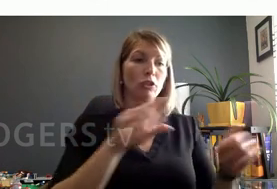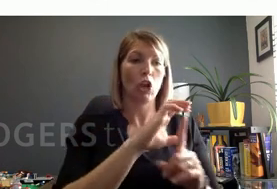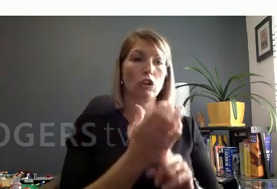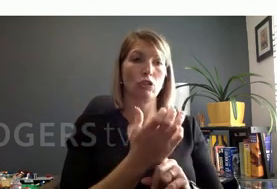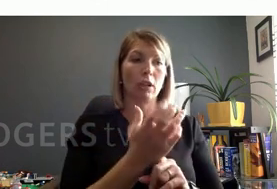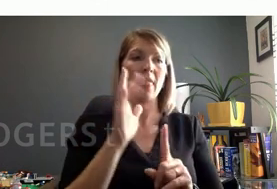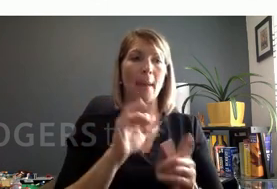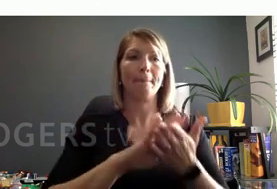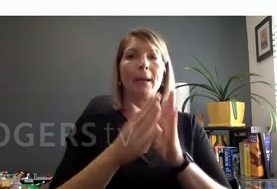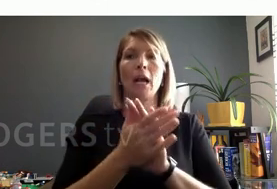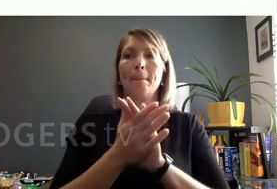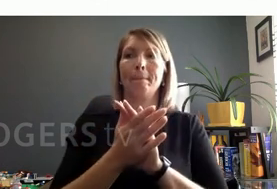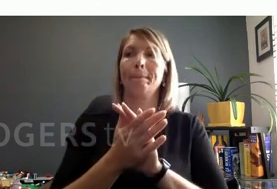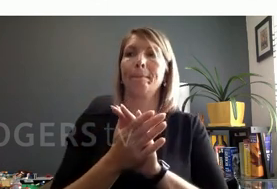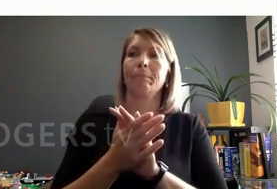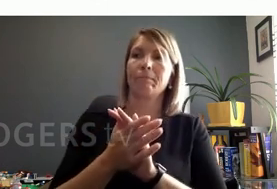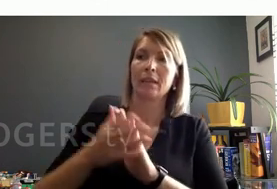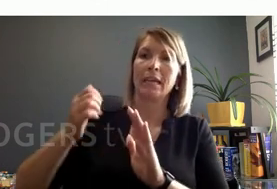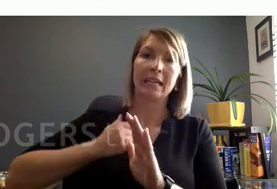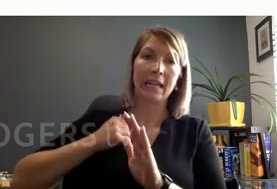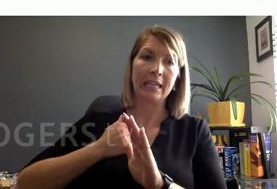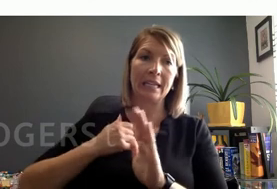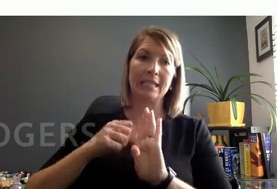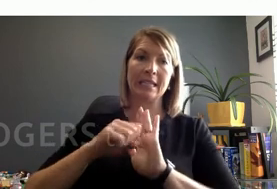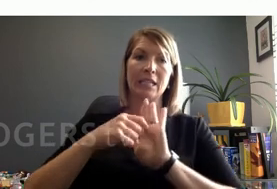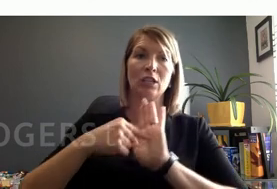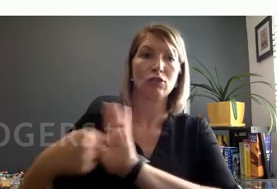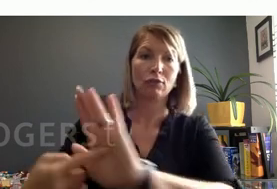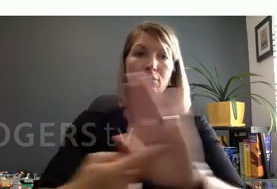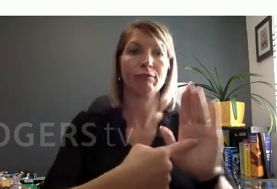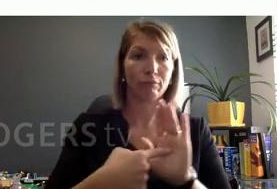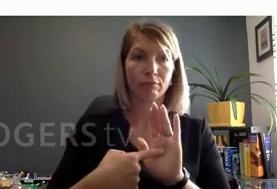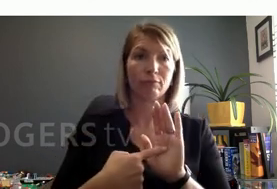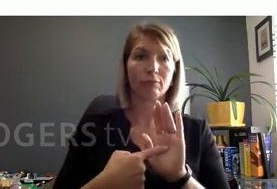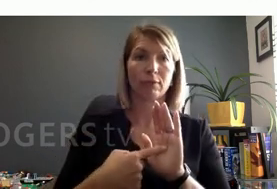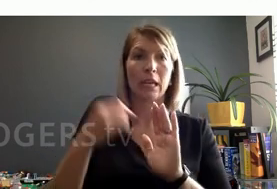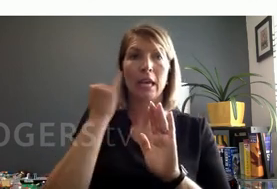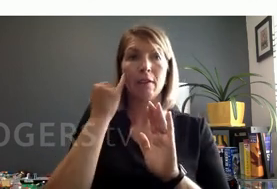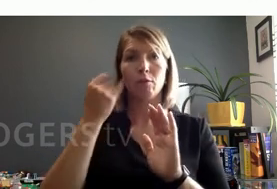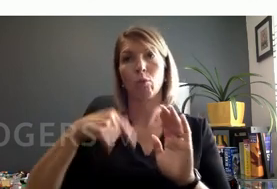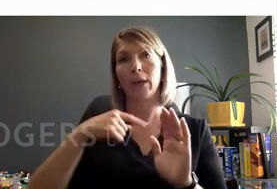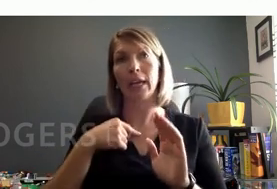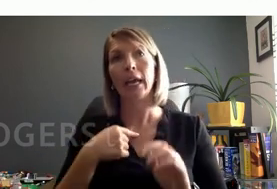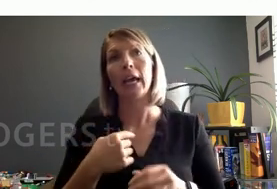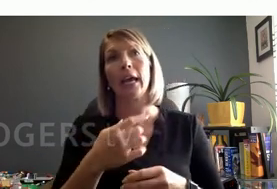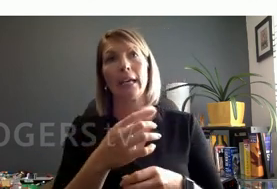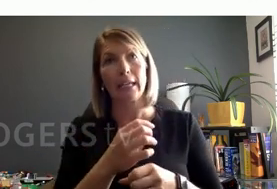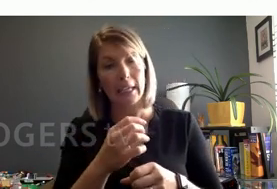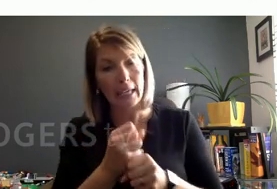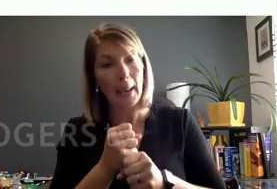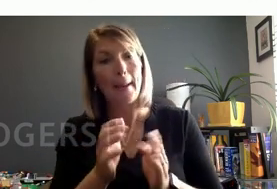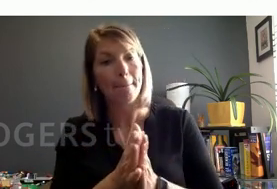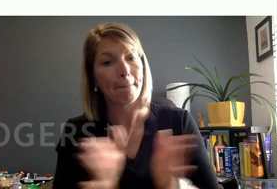because we win a lot of support from general public. Look at the most recent public opinion